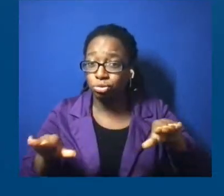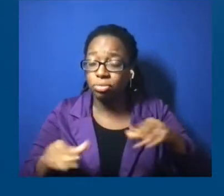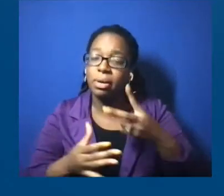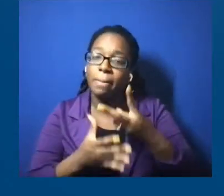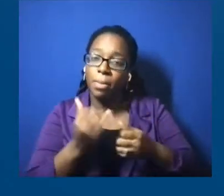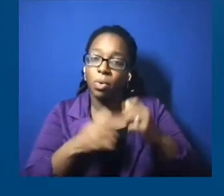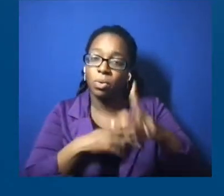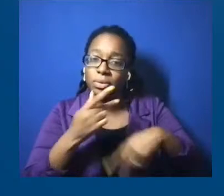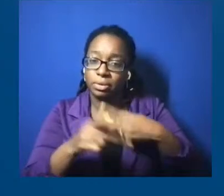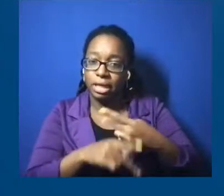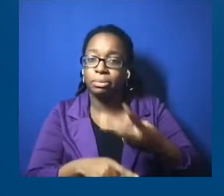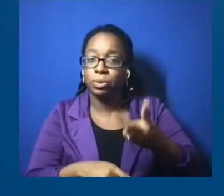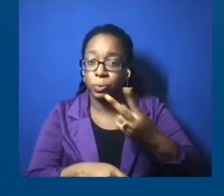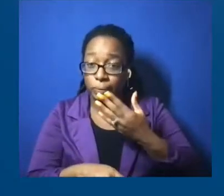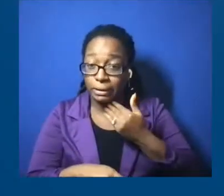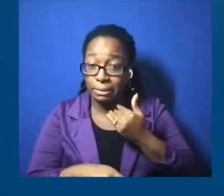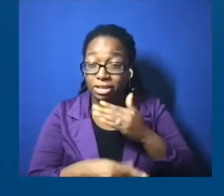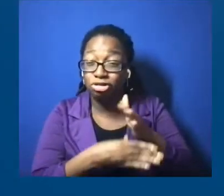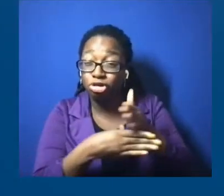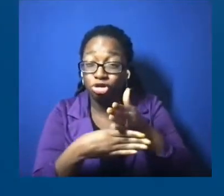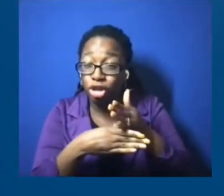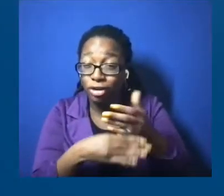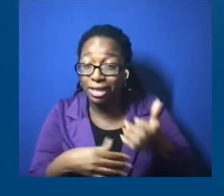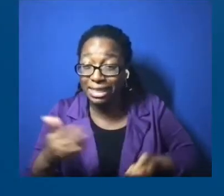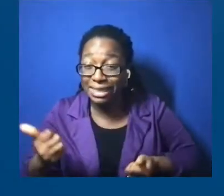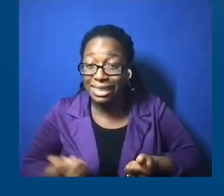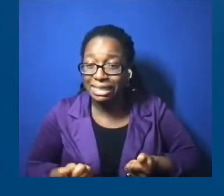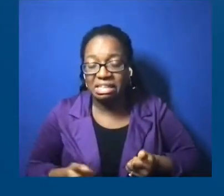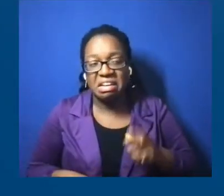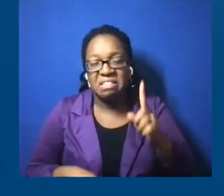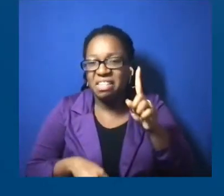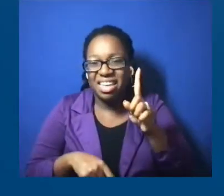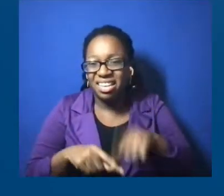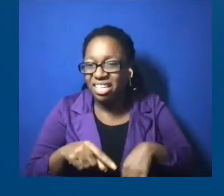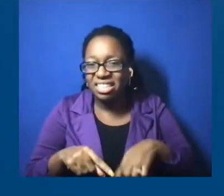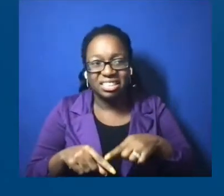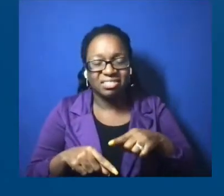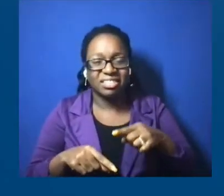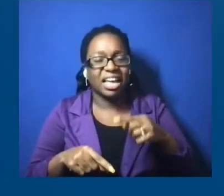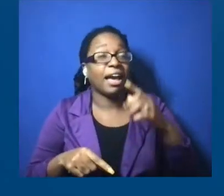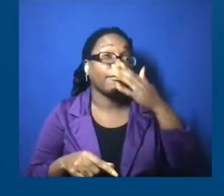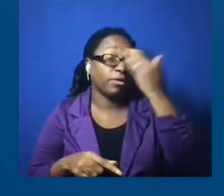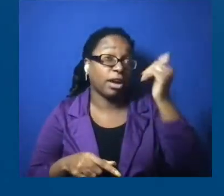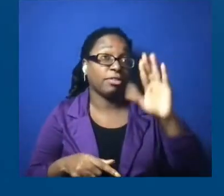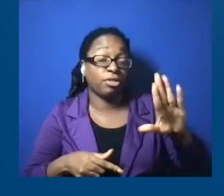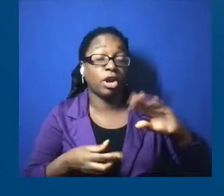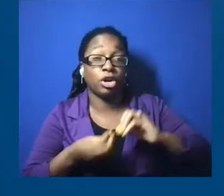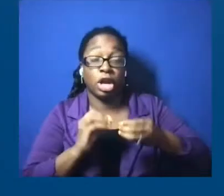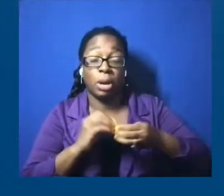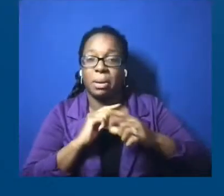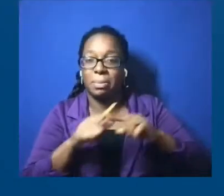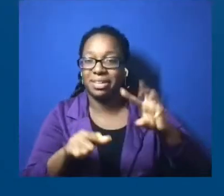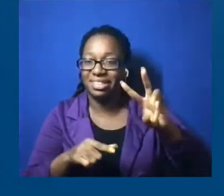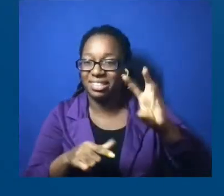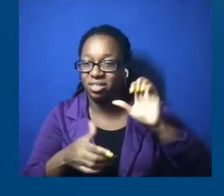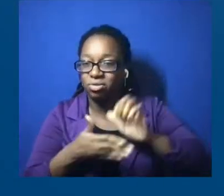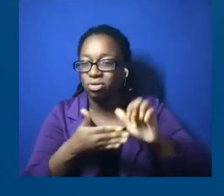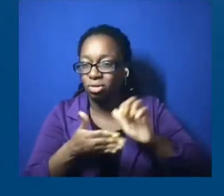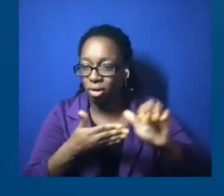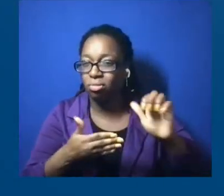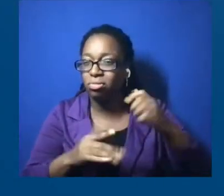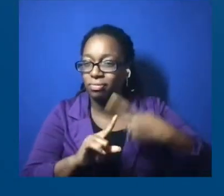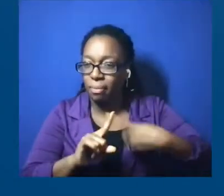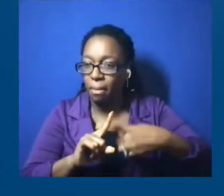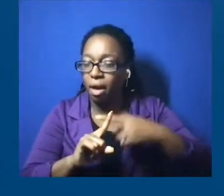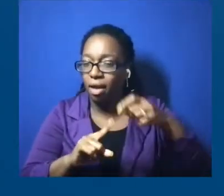had to share their insulin. They couldn't afford it because it was costing, I forget the number they had. I think it was $600 a month.